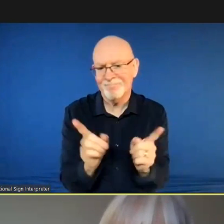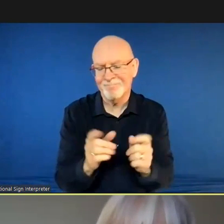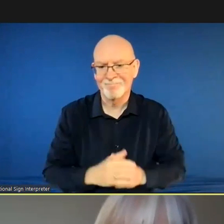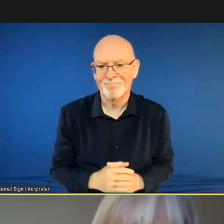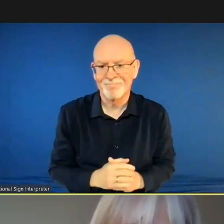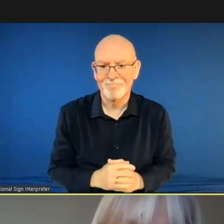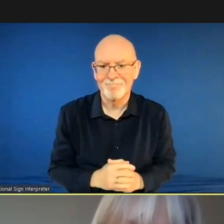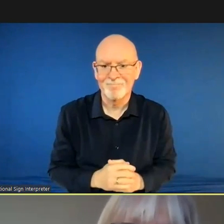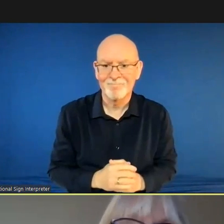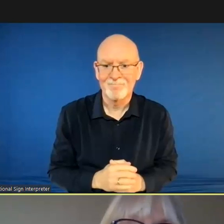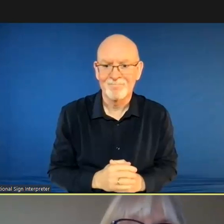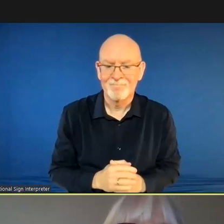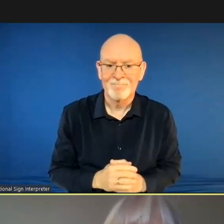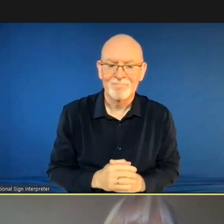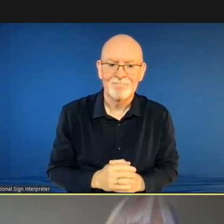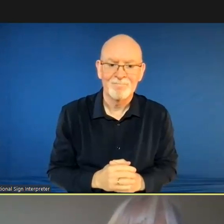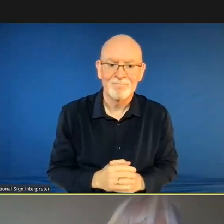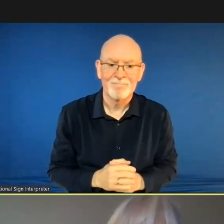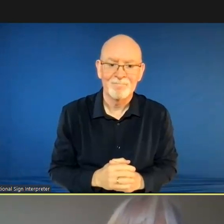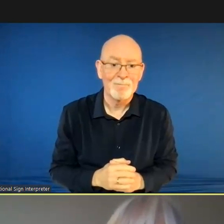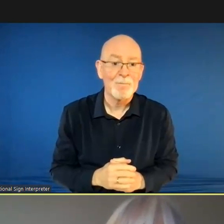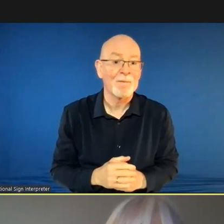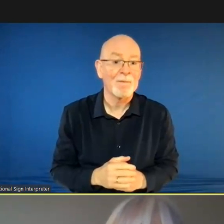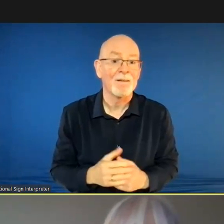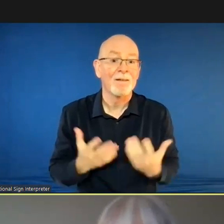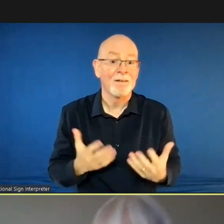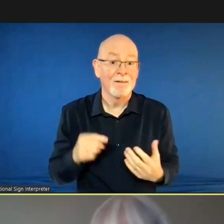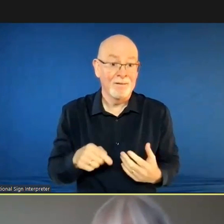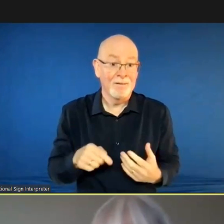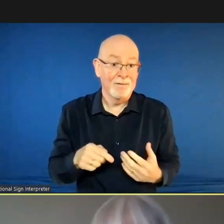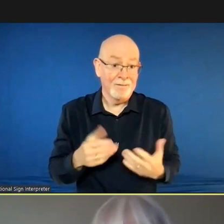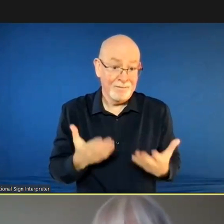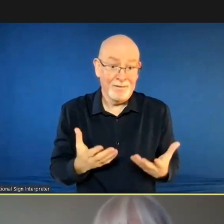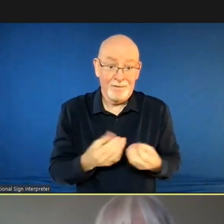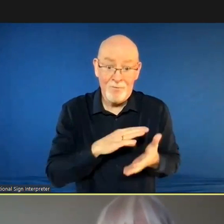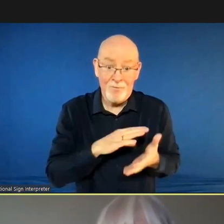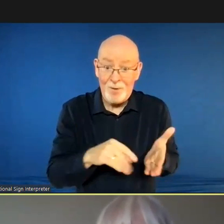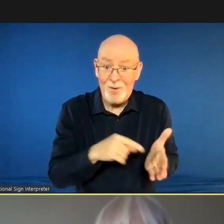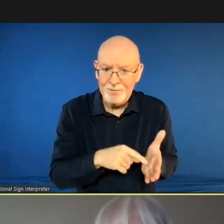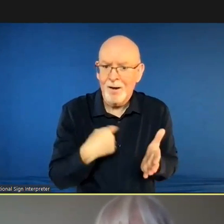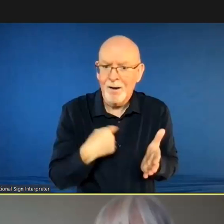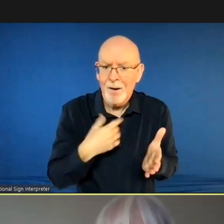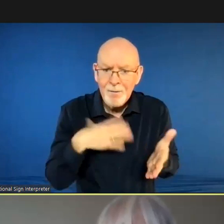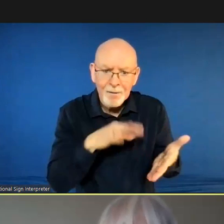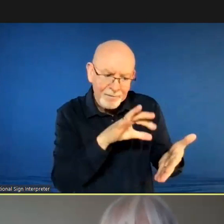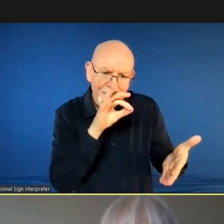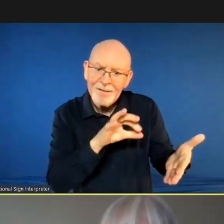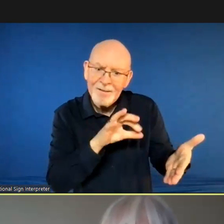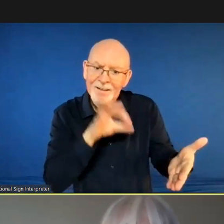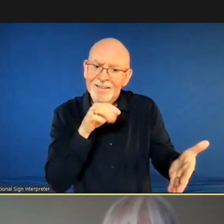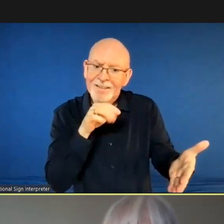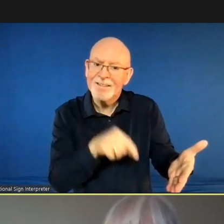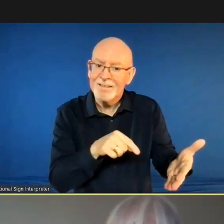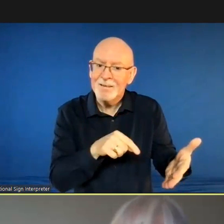this report to highlight some of the specific barriers that deaf children and young people and their families